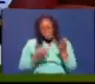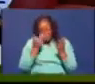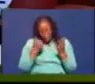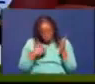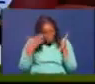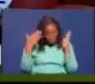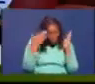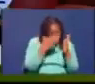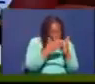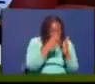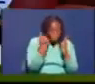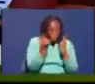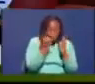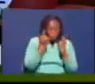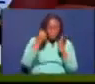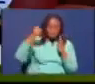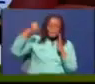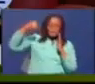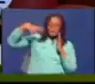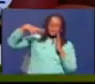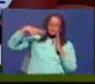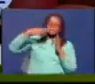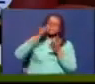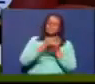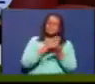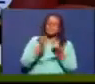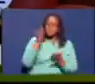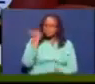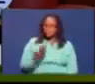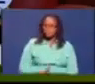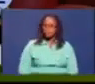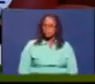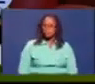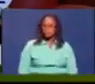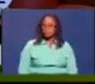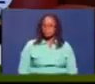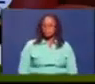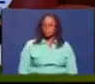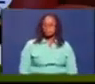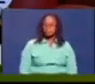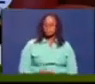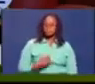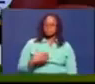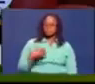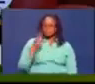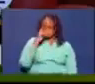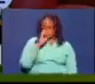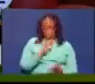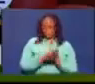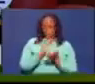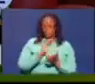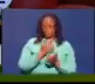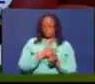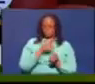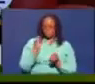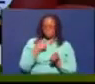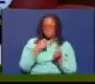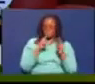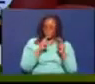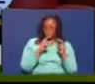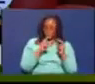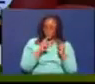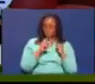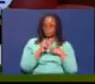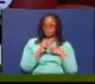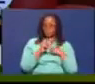Mr. Speaker, as the committee looks at this the way you directed, I want to believe that the committee may want to check again what others, and what is